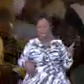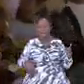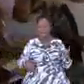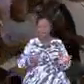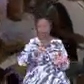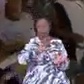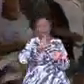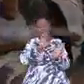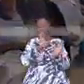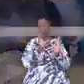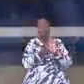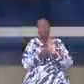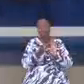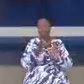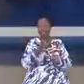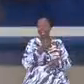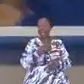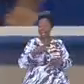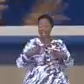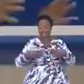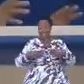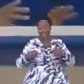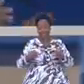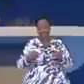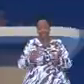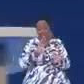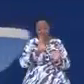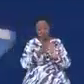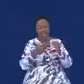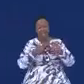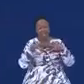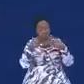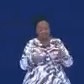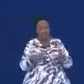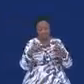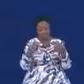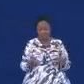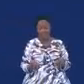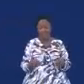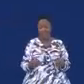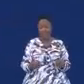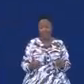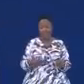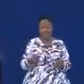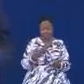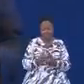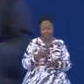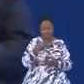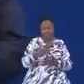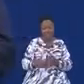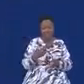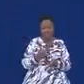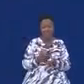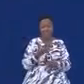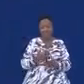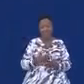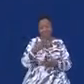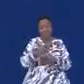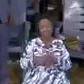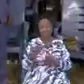Conversion and cure. Conversion has taken place now. The next thing is your